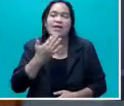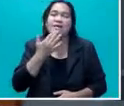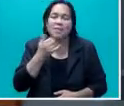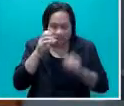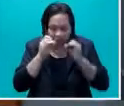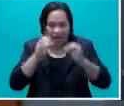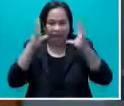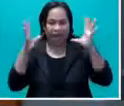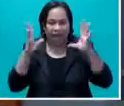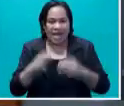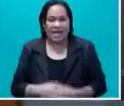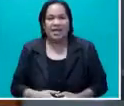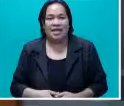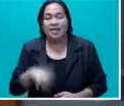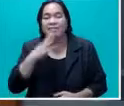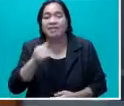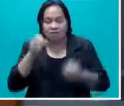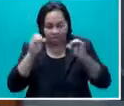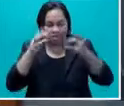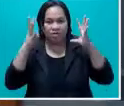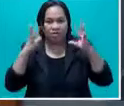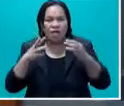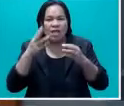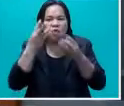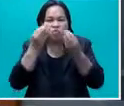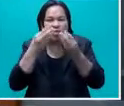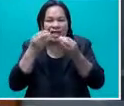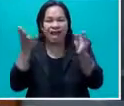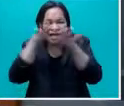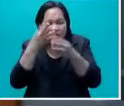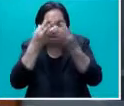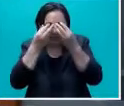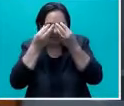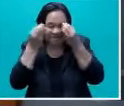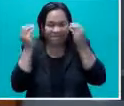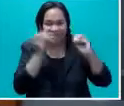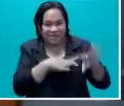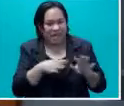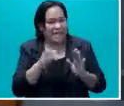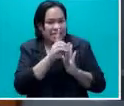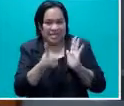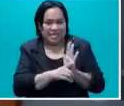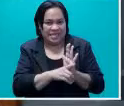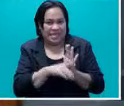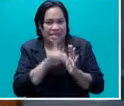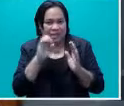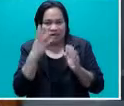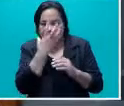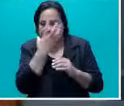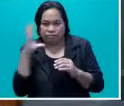wake up. Niyandra Manda, pull the wool from your eyes and see that democracy in our country is masked